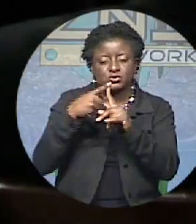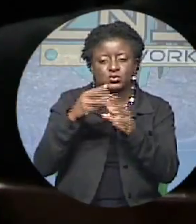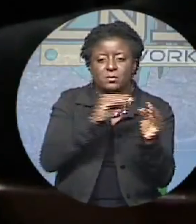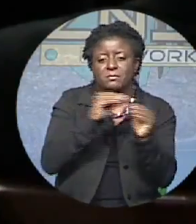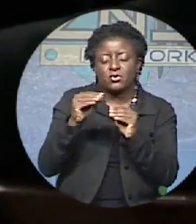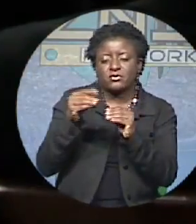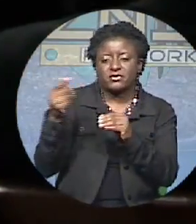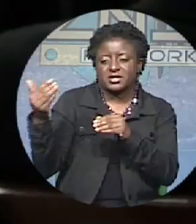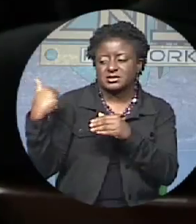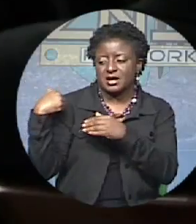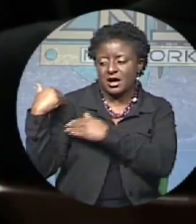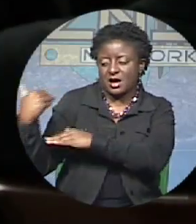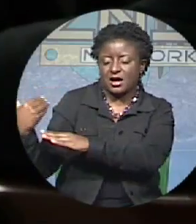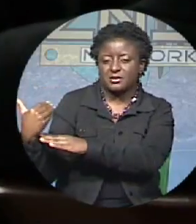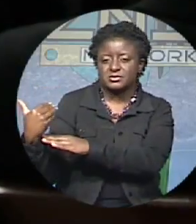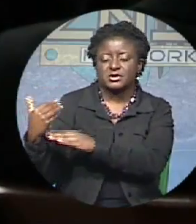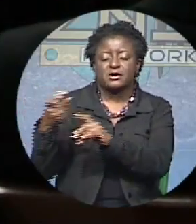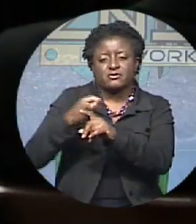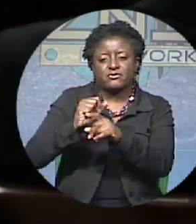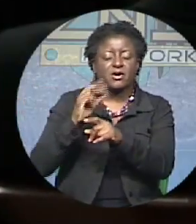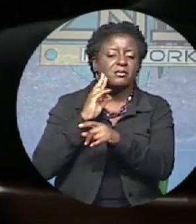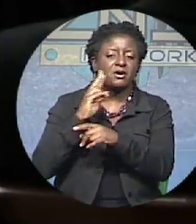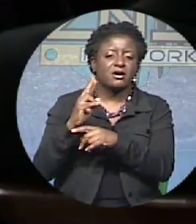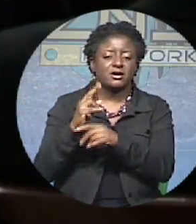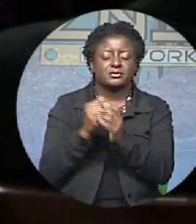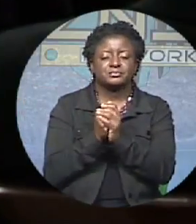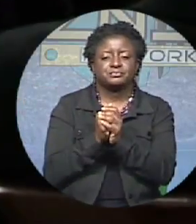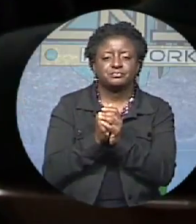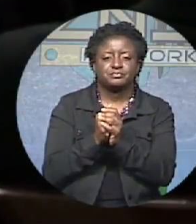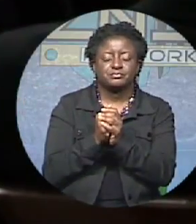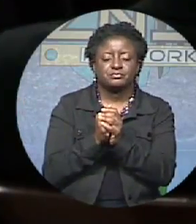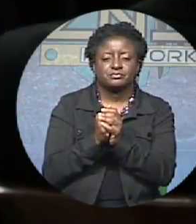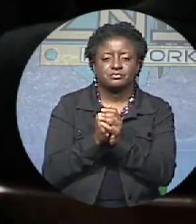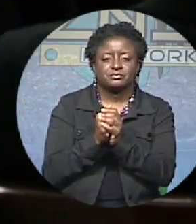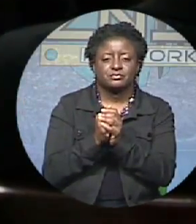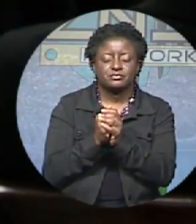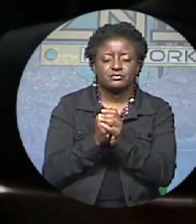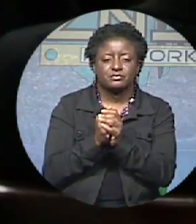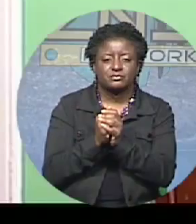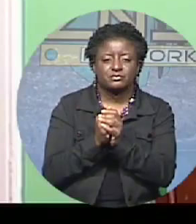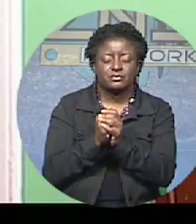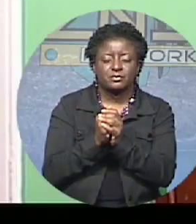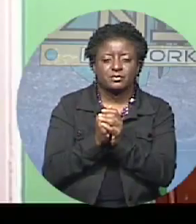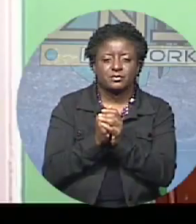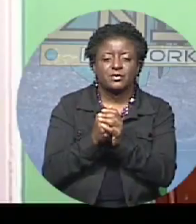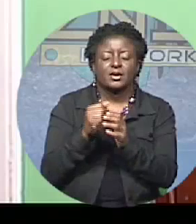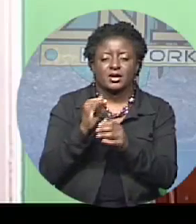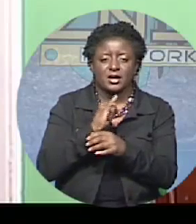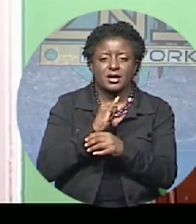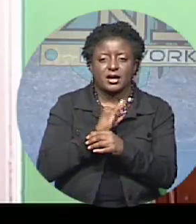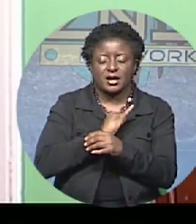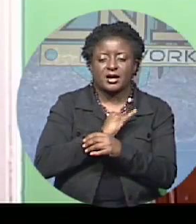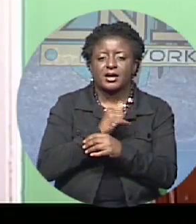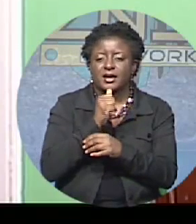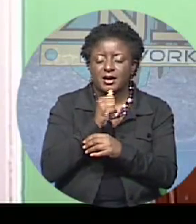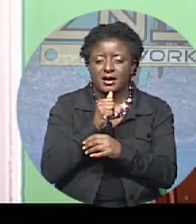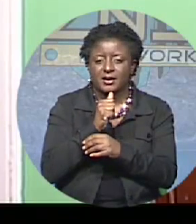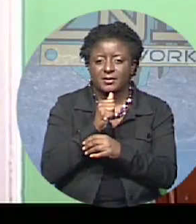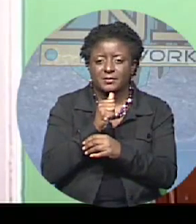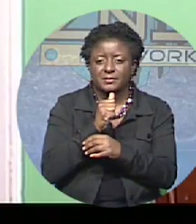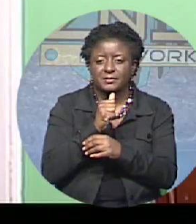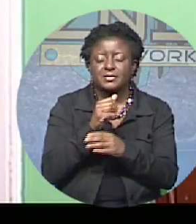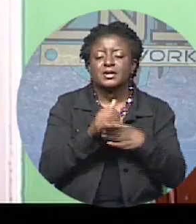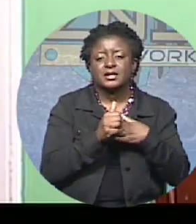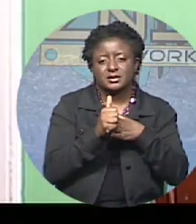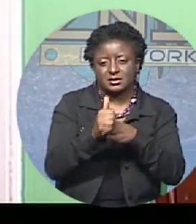Dr. Rollins maintains his words were not unparliamentary and apologized nevertheless. I am compelled to